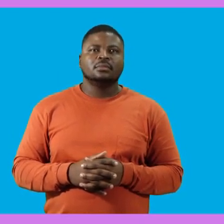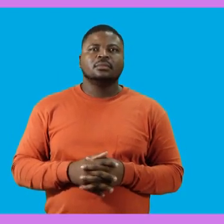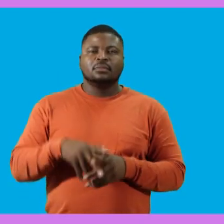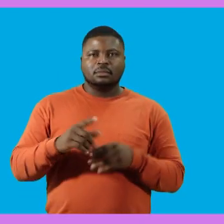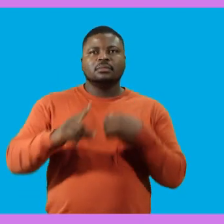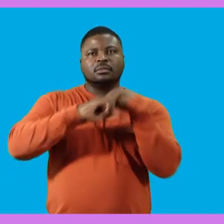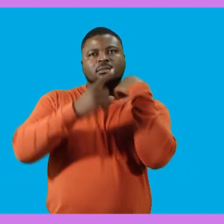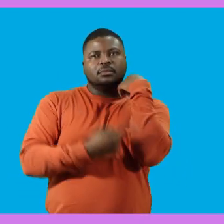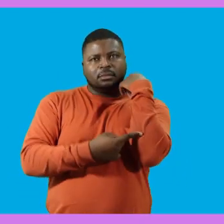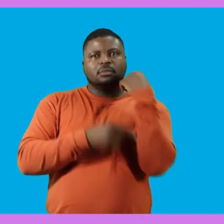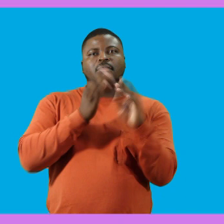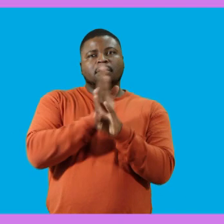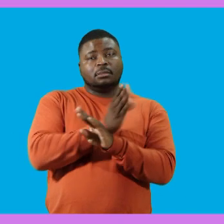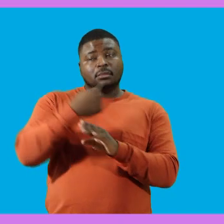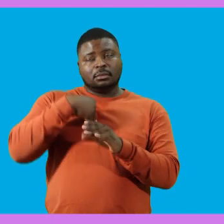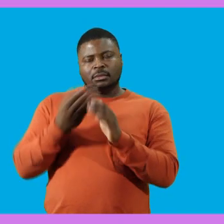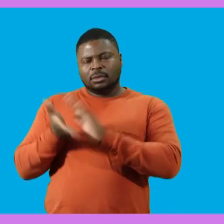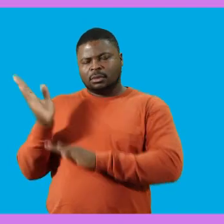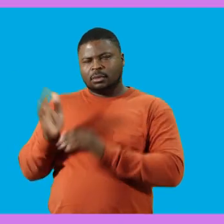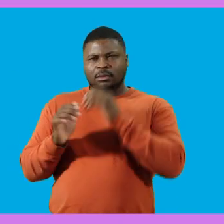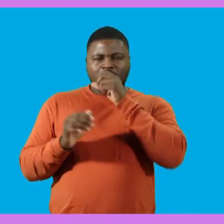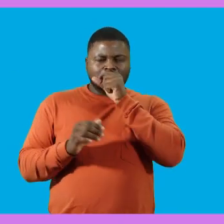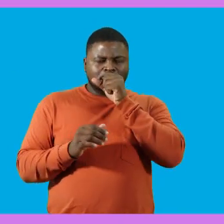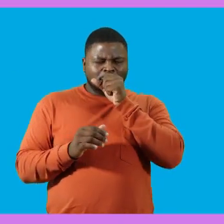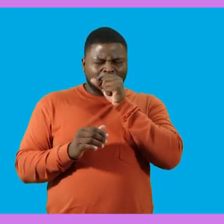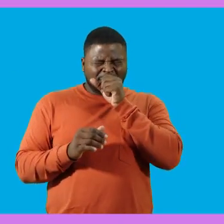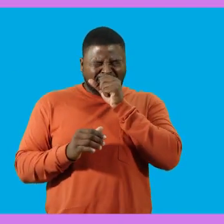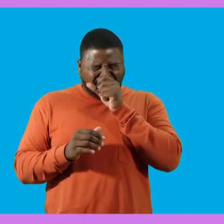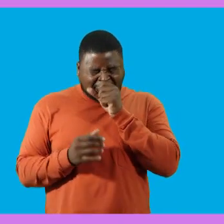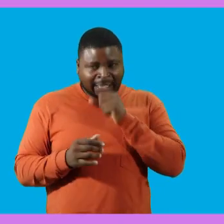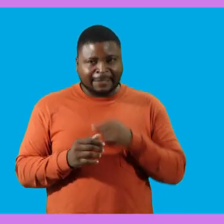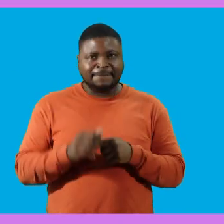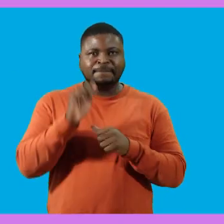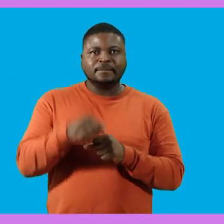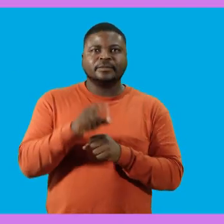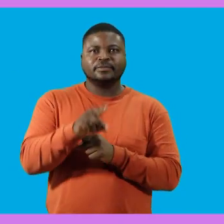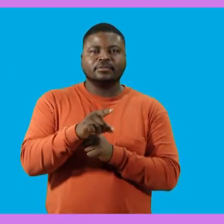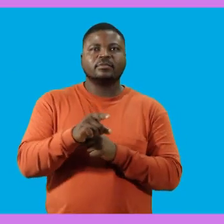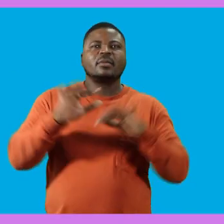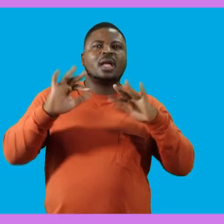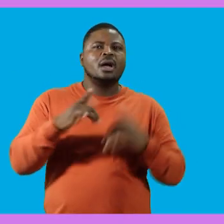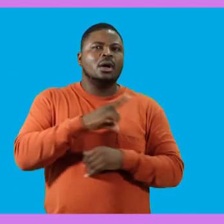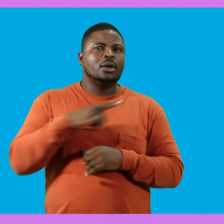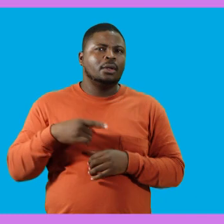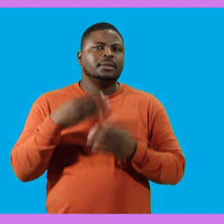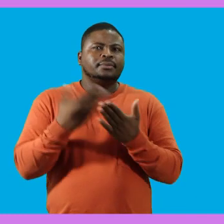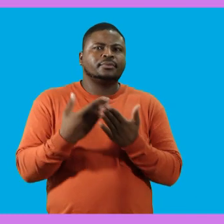And then the last one before we go for a break. How long will it take to fill the wishing well